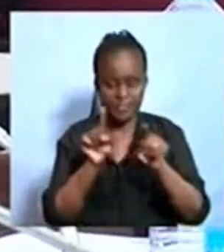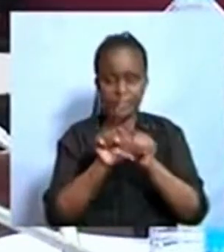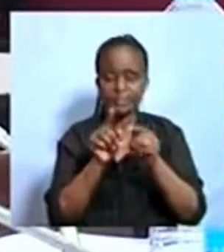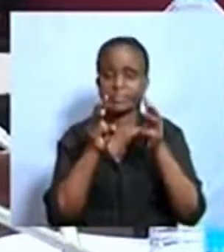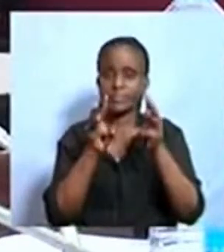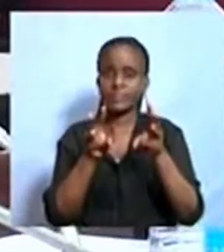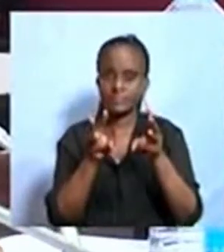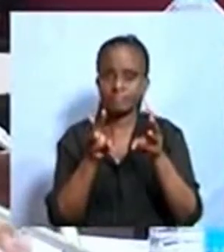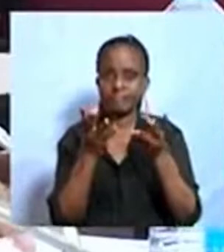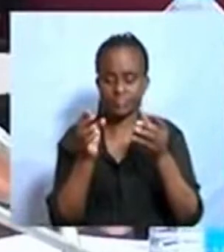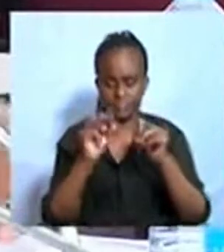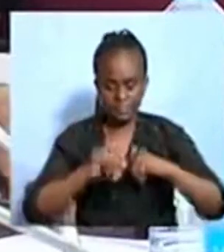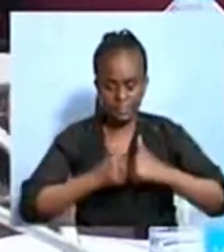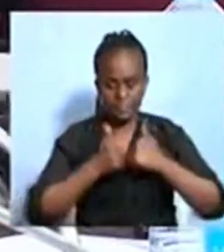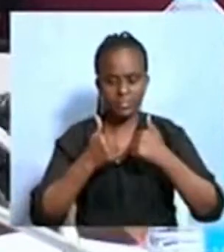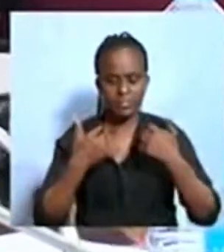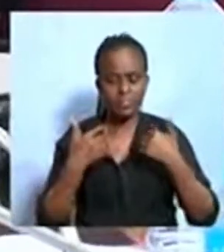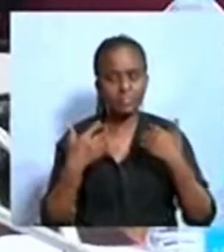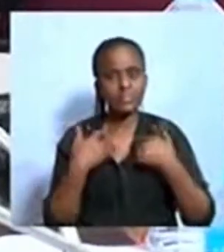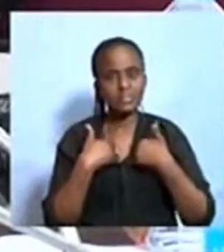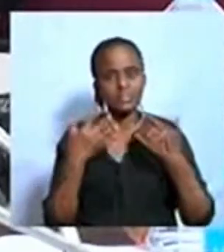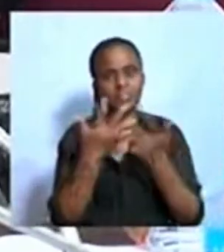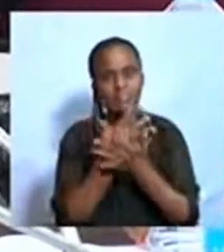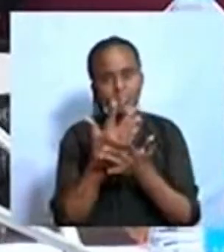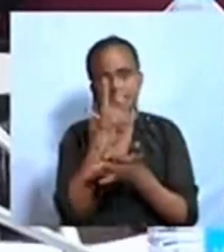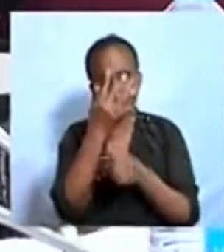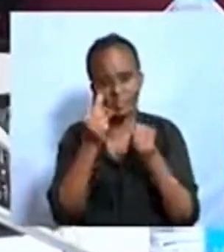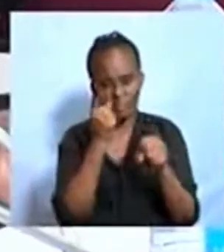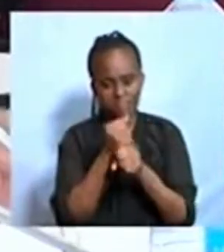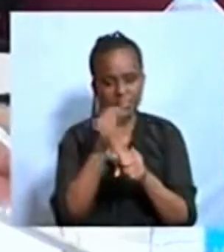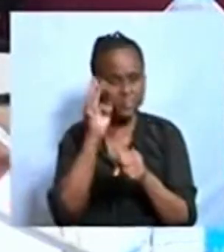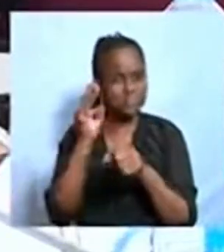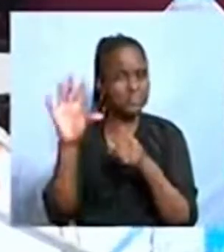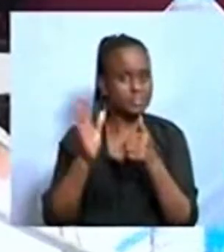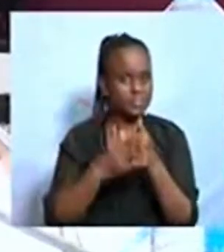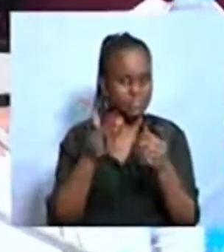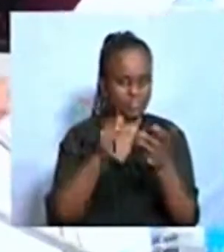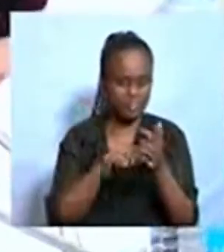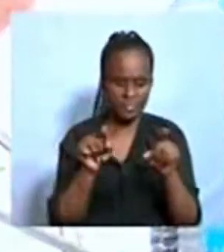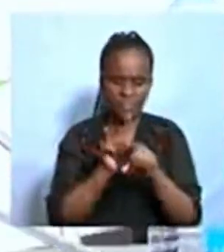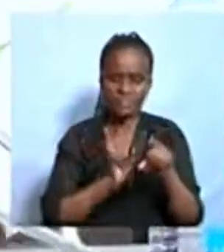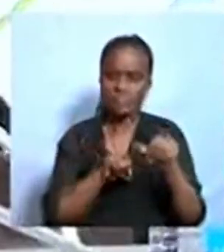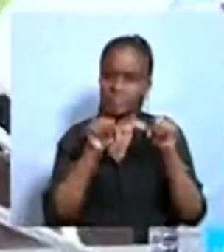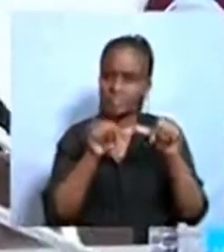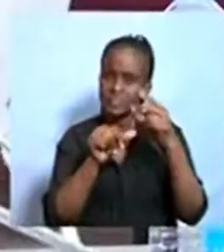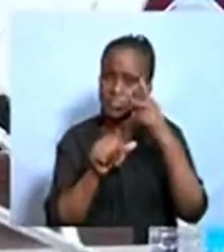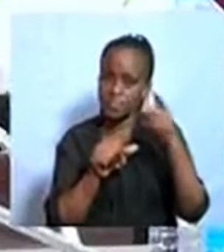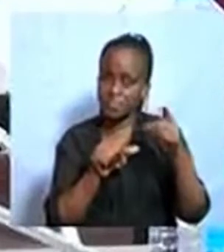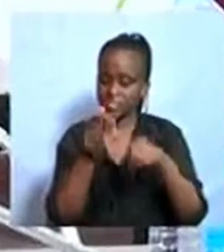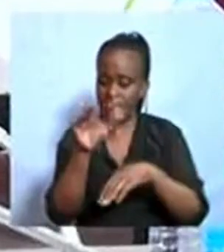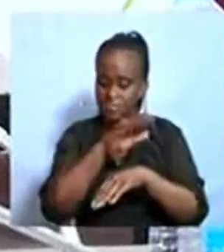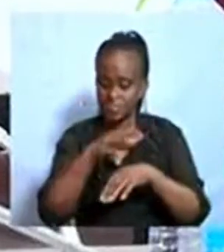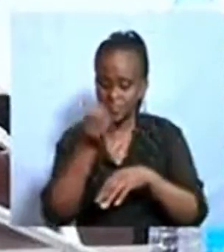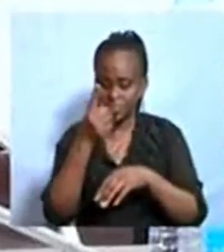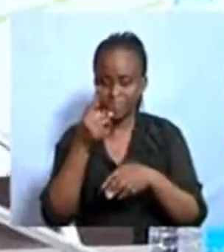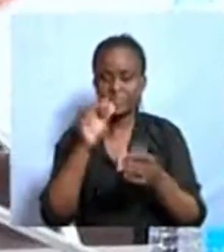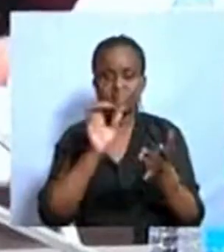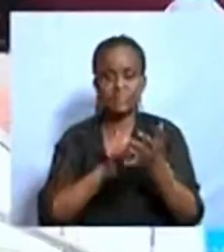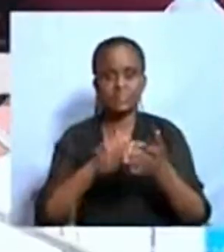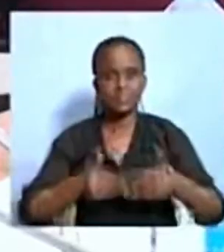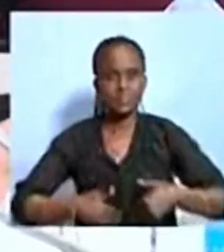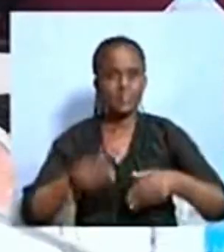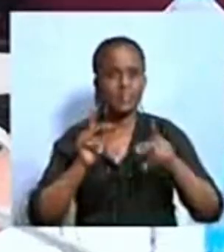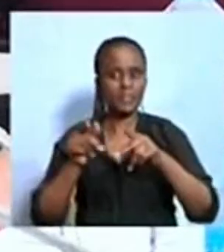trajectory, we're also afraid that 5 years down the line, we'll come back to still look at over 11,000 of adolescents and young